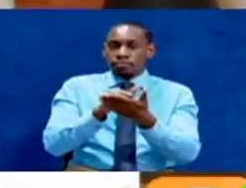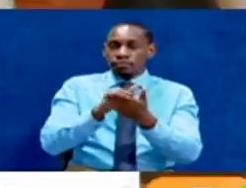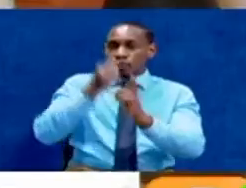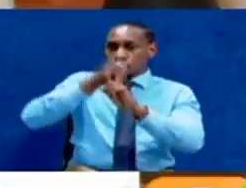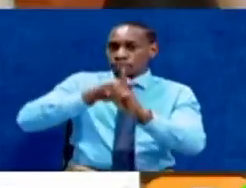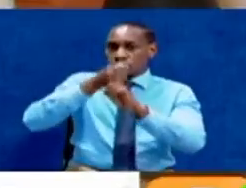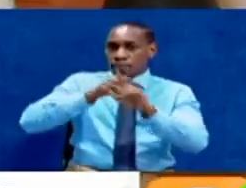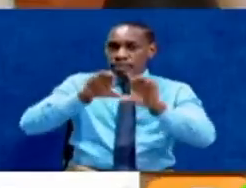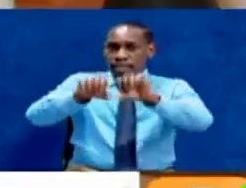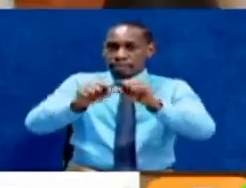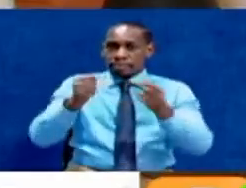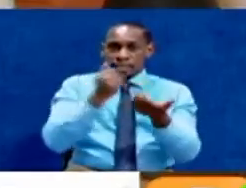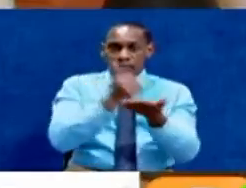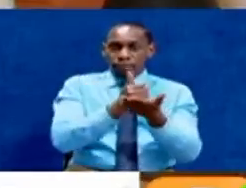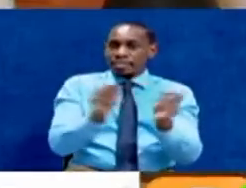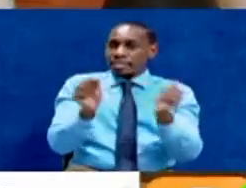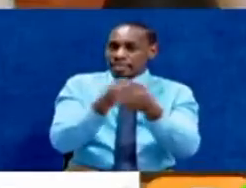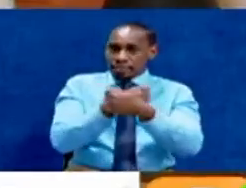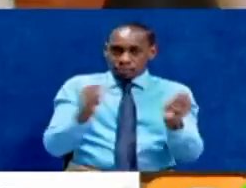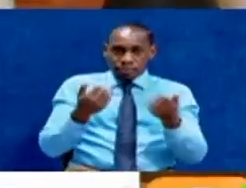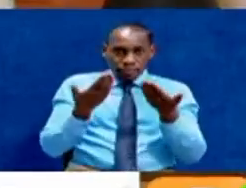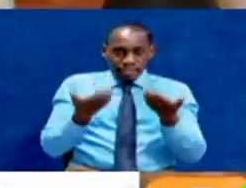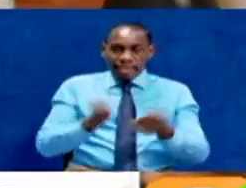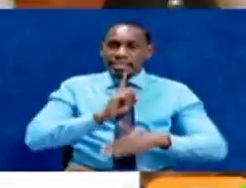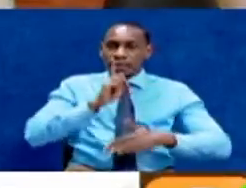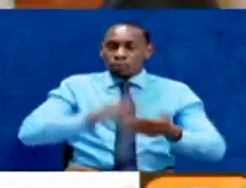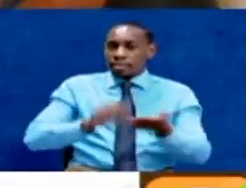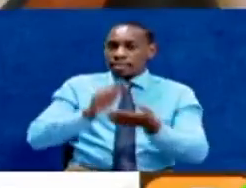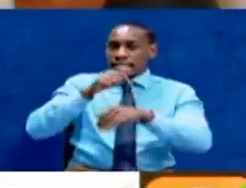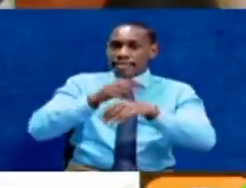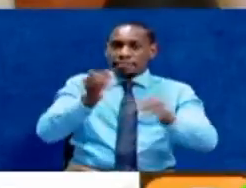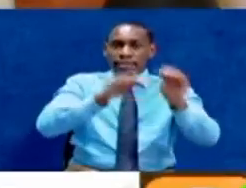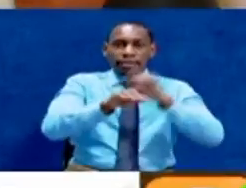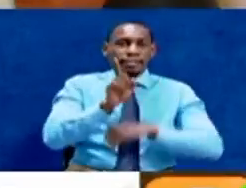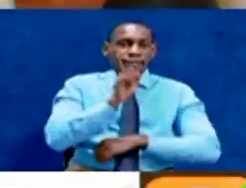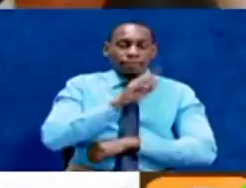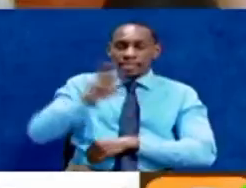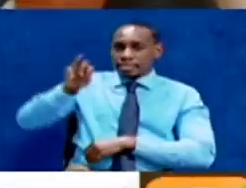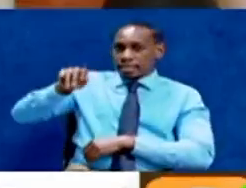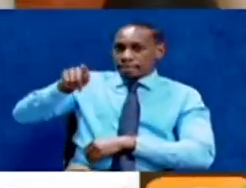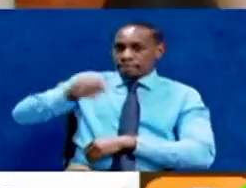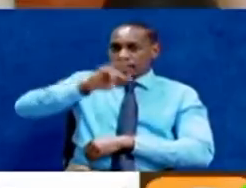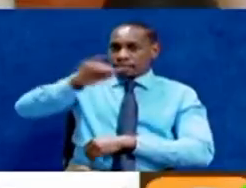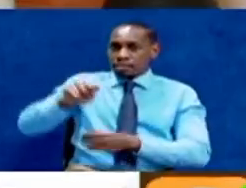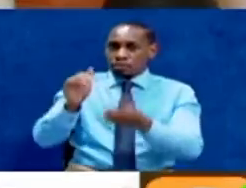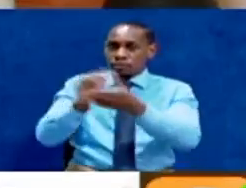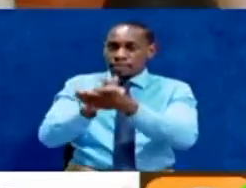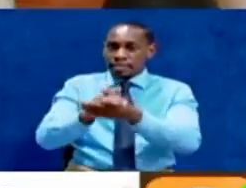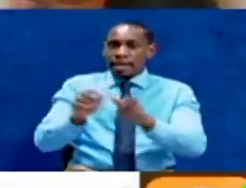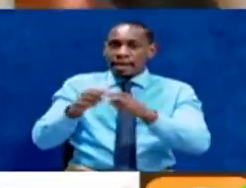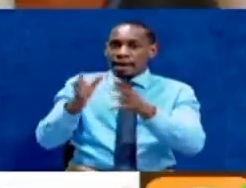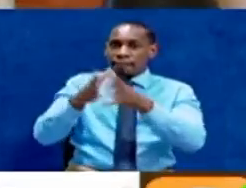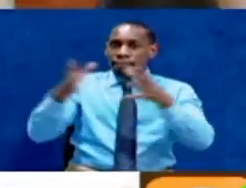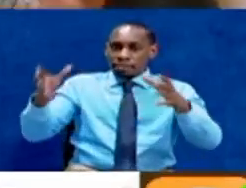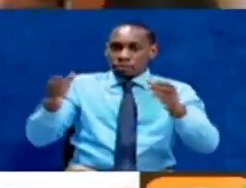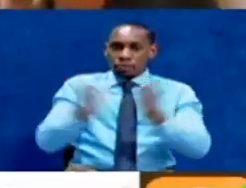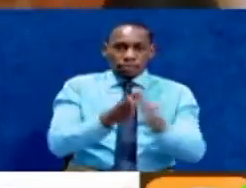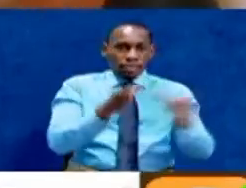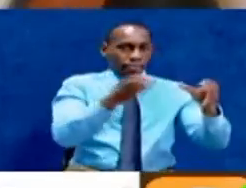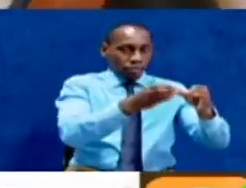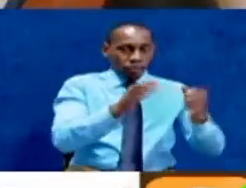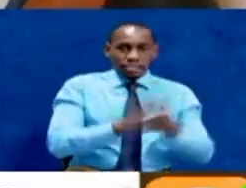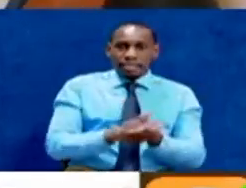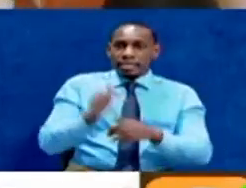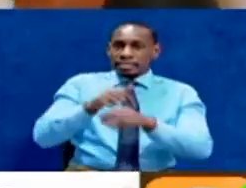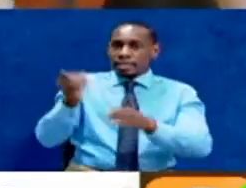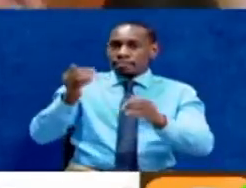office. You can't then argue that once you get elected as a member of parliament of Jubilee, and that is why we have a majority side and a minority side, once